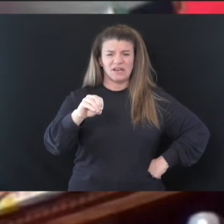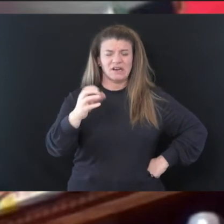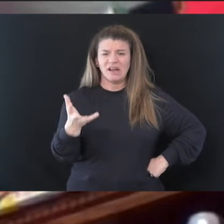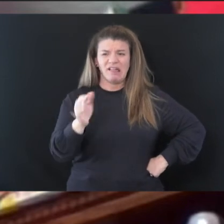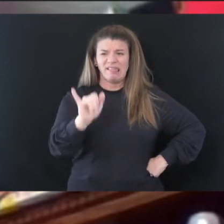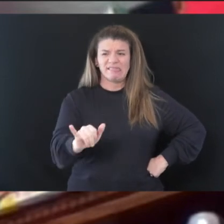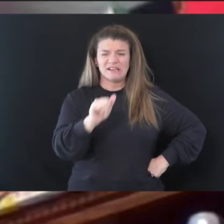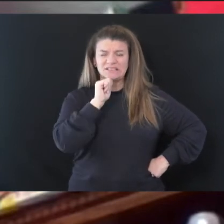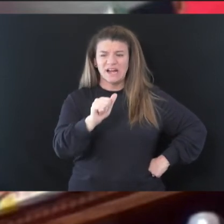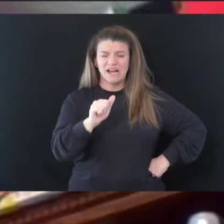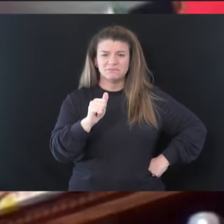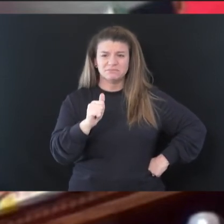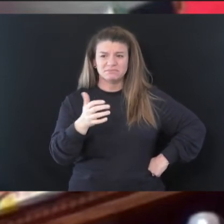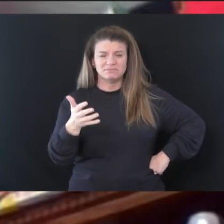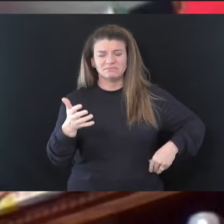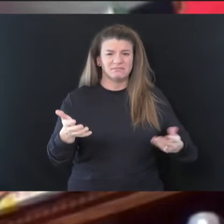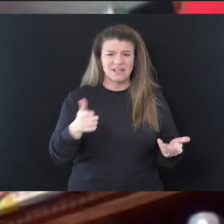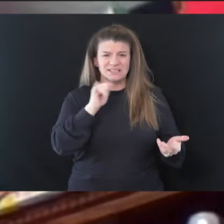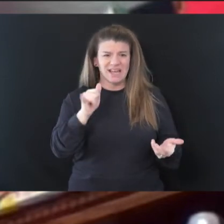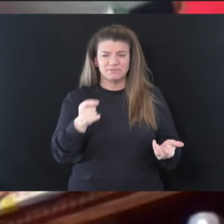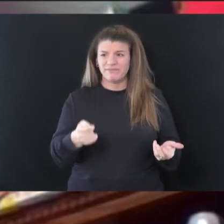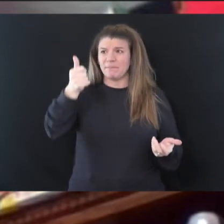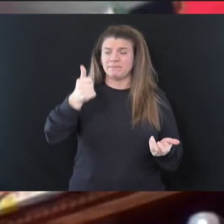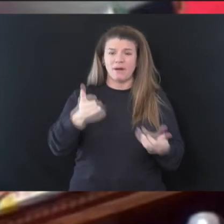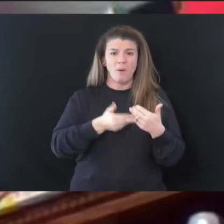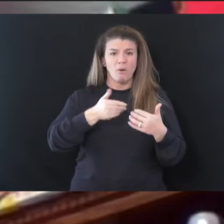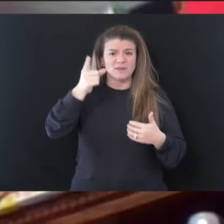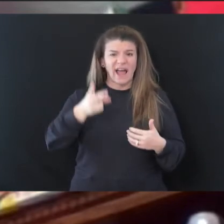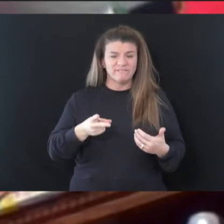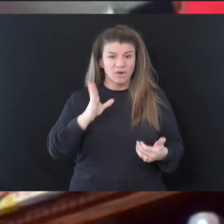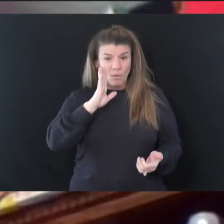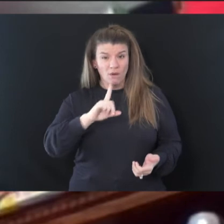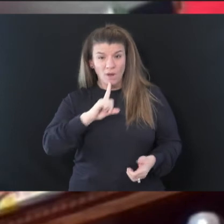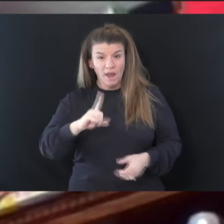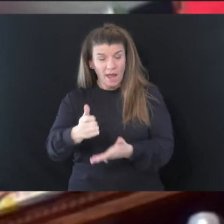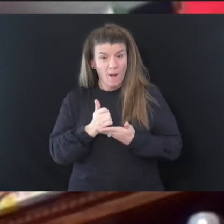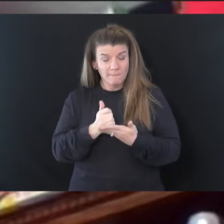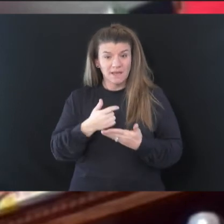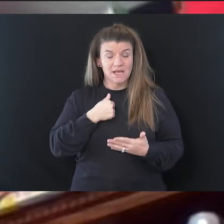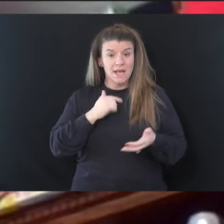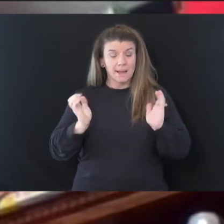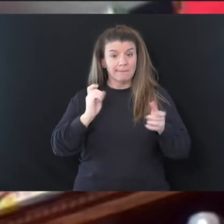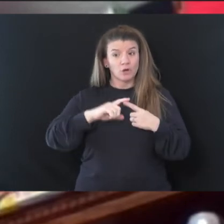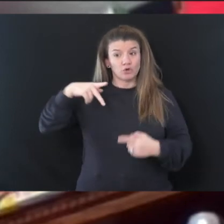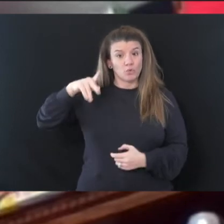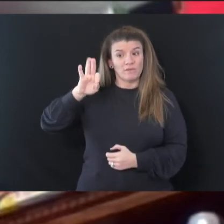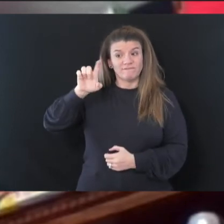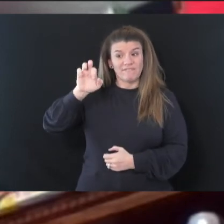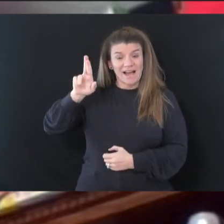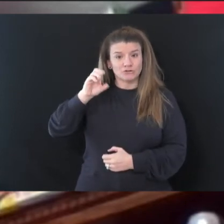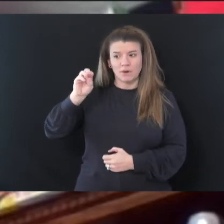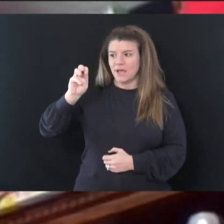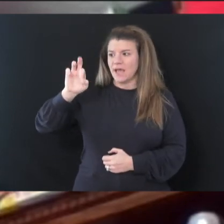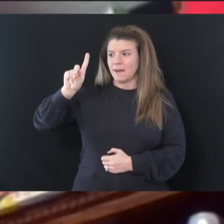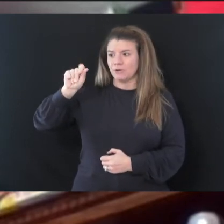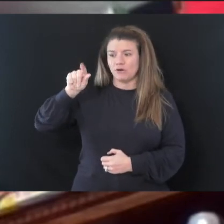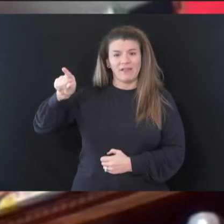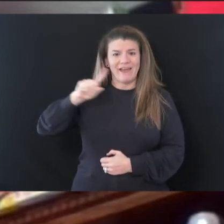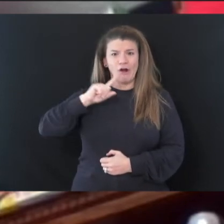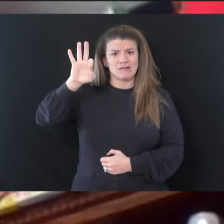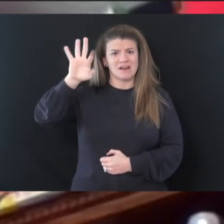than a coin toss. Is it going to help me? Especially if it's they compare it to the Pfizer and Moderna vaccines up at